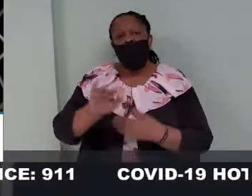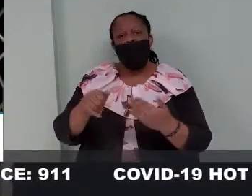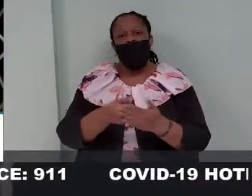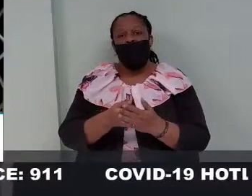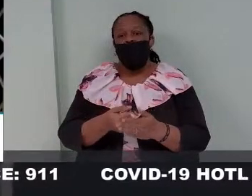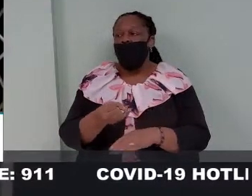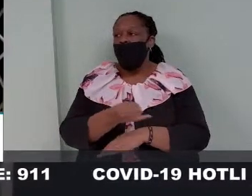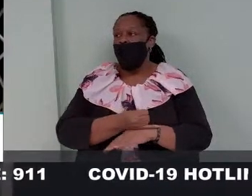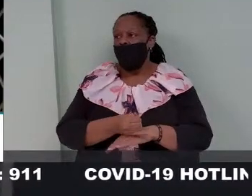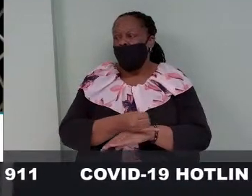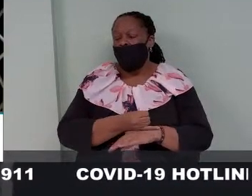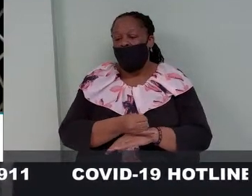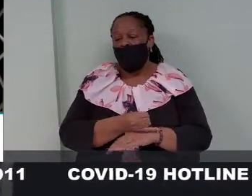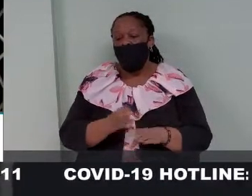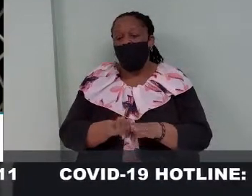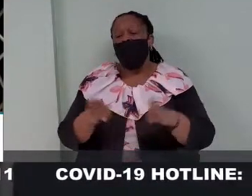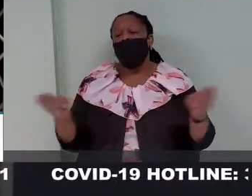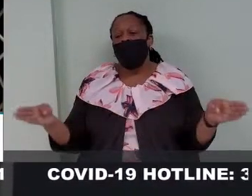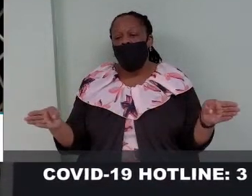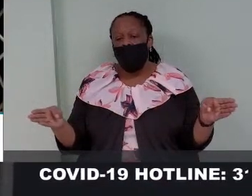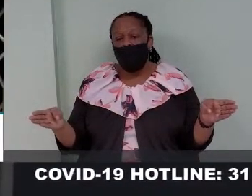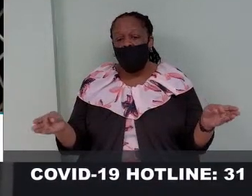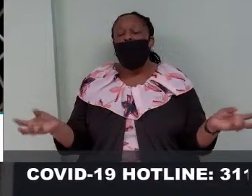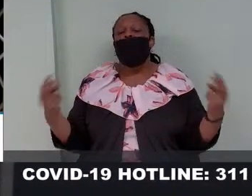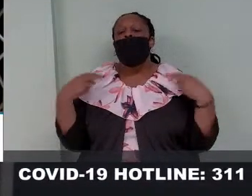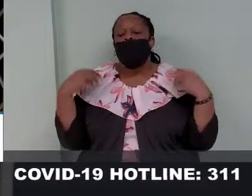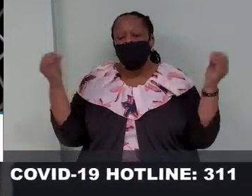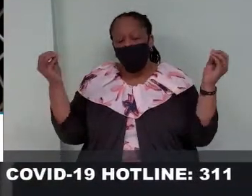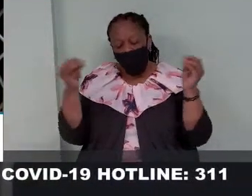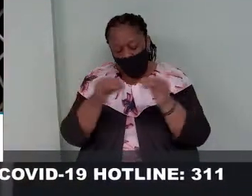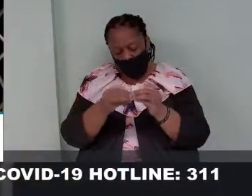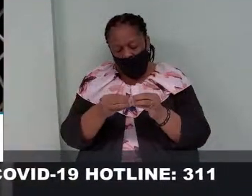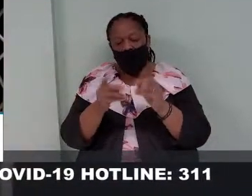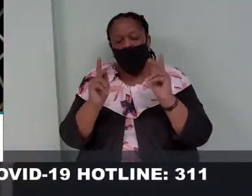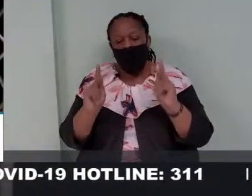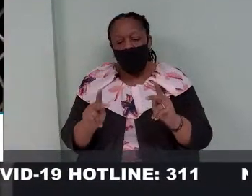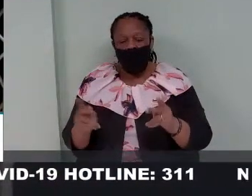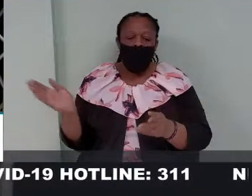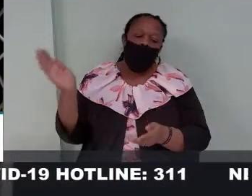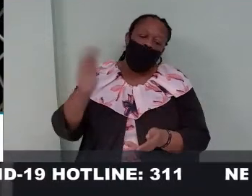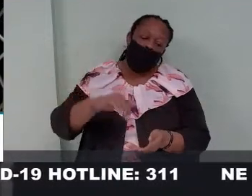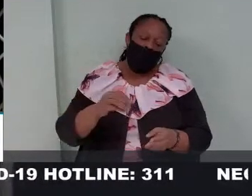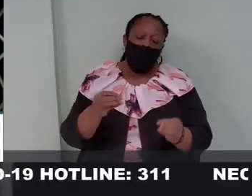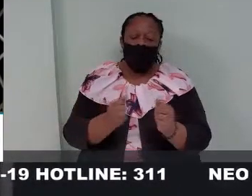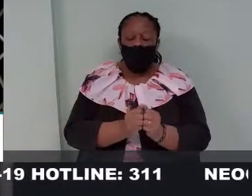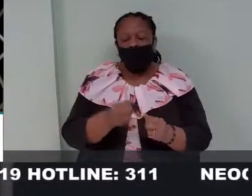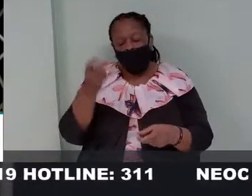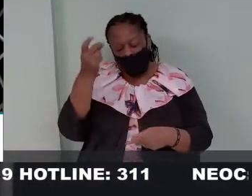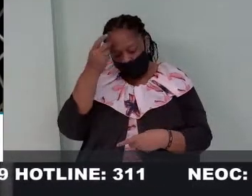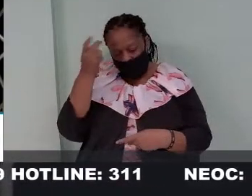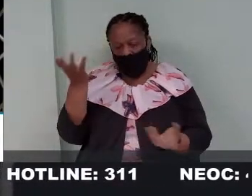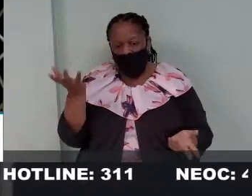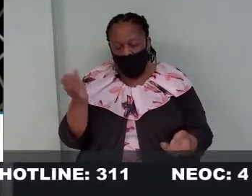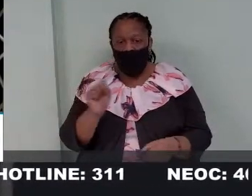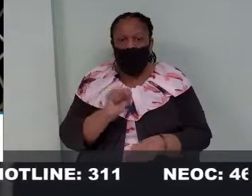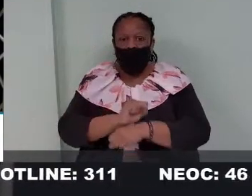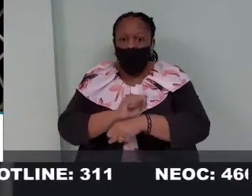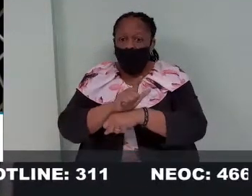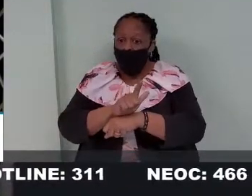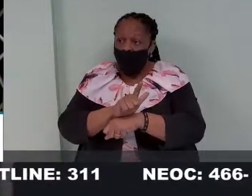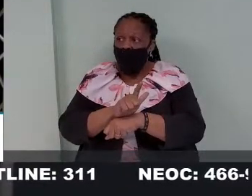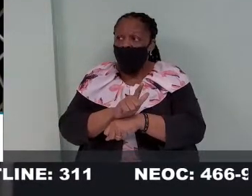has had a spike in cases. St. Lucia, that was recently being seen as the ideal model when